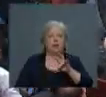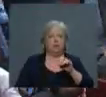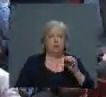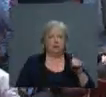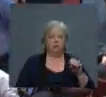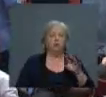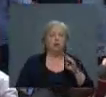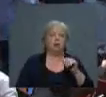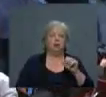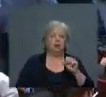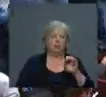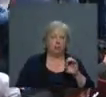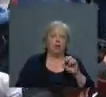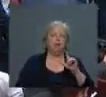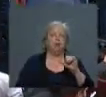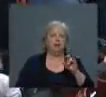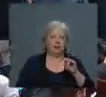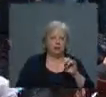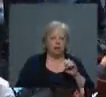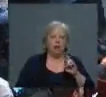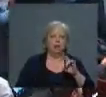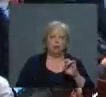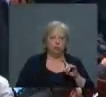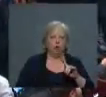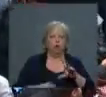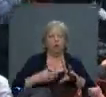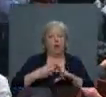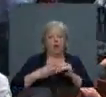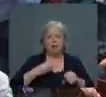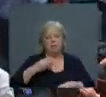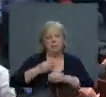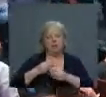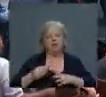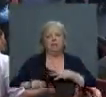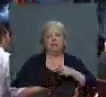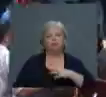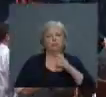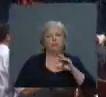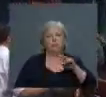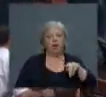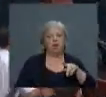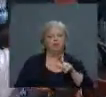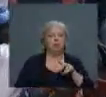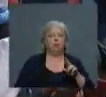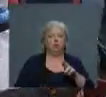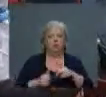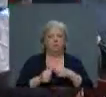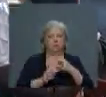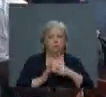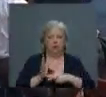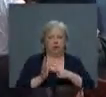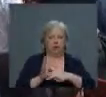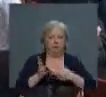Road, Little Rock, Arkansas, amending the official zoning map of the city of Little Rock, Arkansas, and for the purposes, first reading.